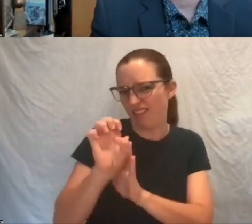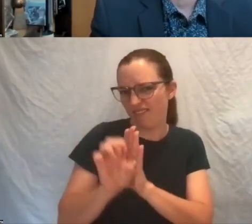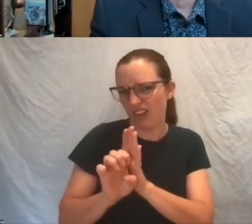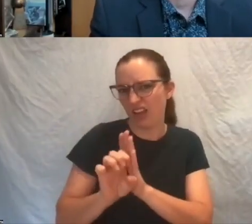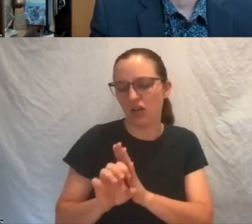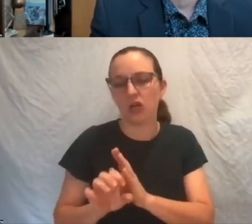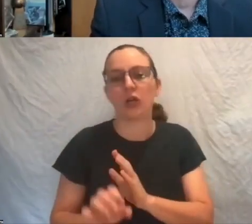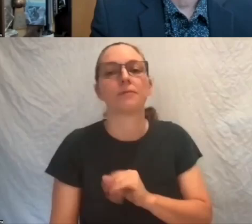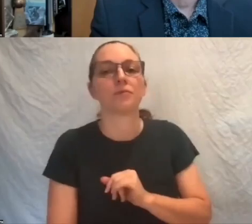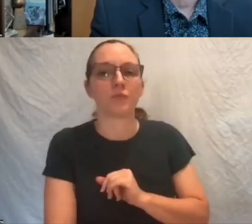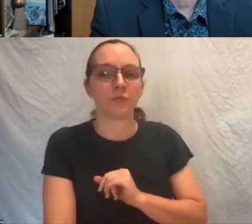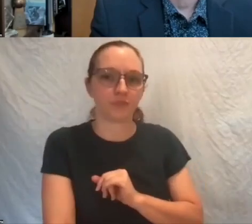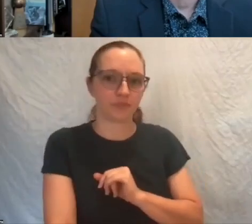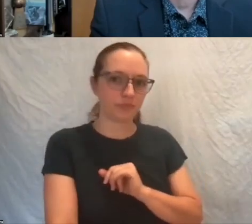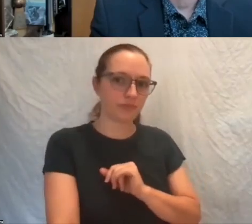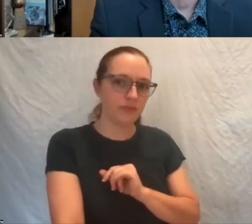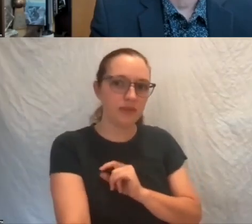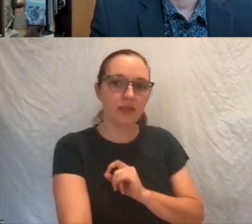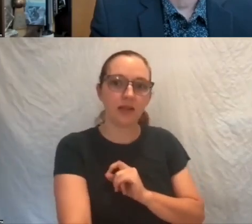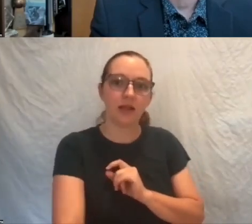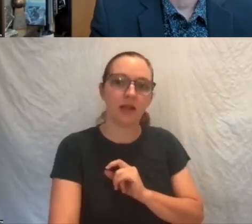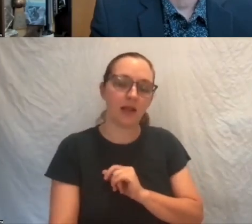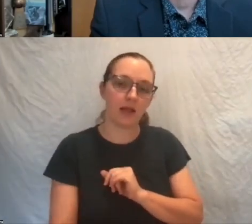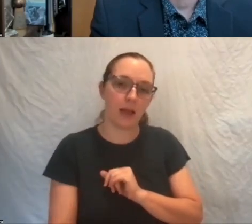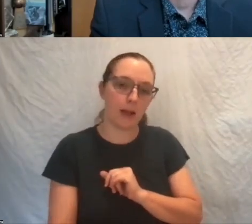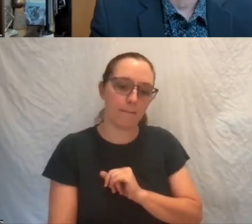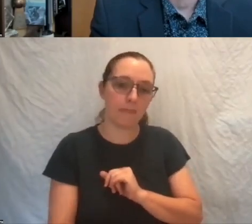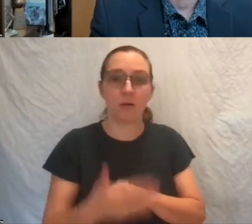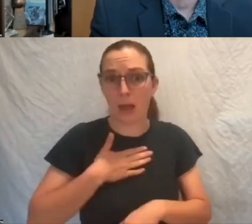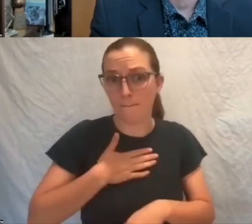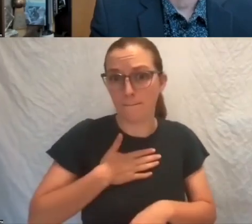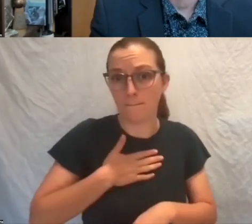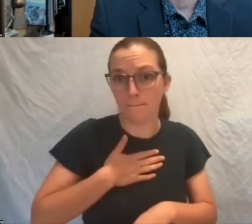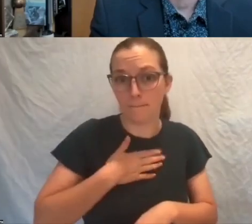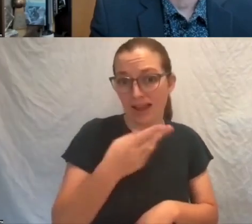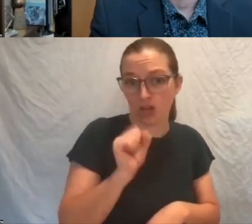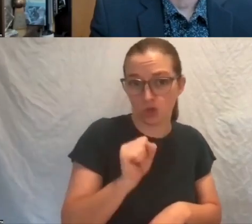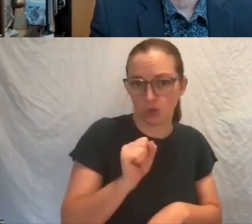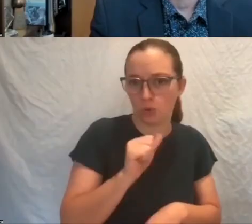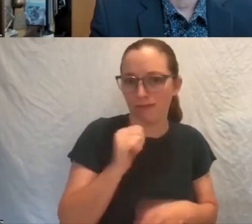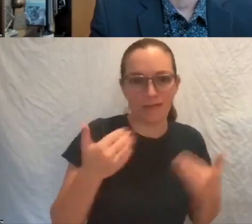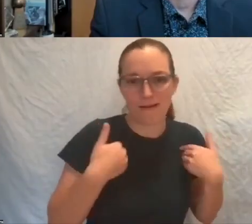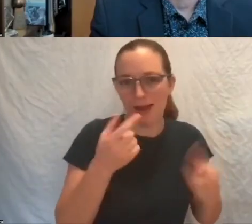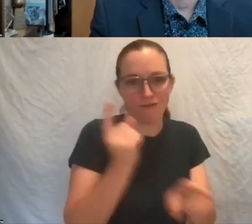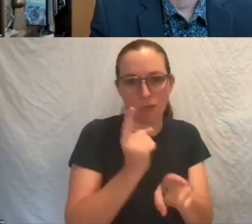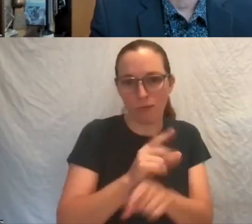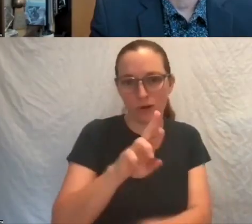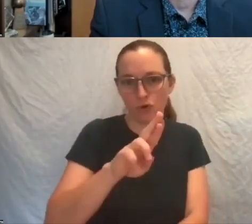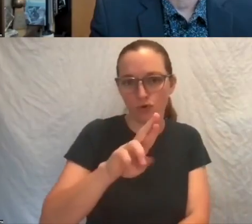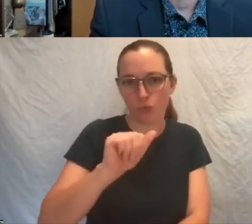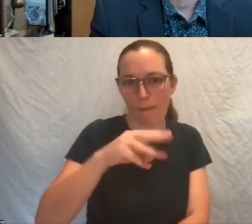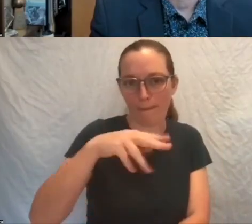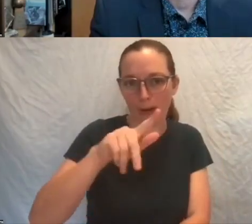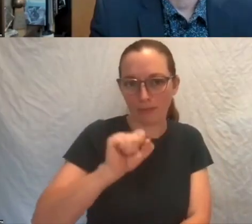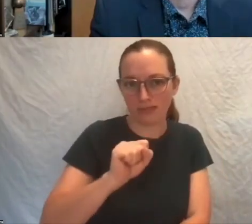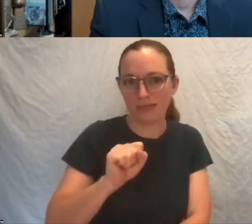code with the school that I was at and acting at in high school. But yeah, I think it's just